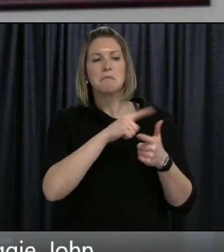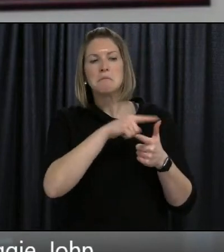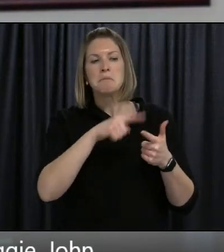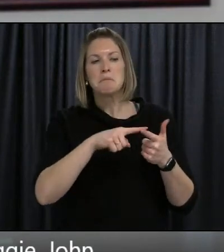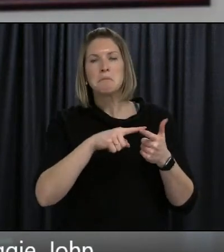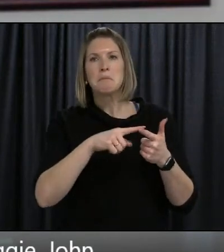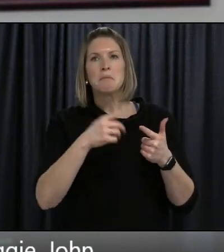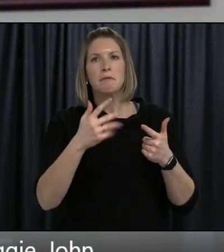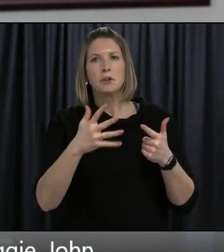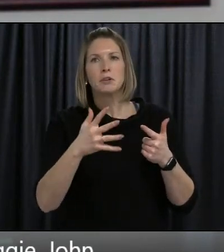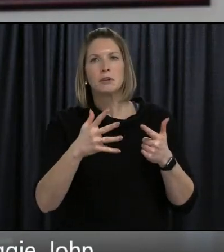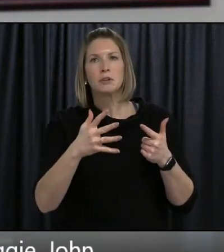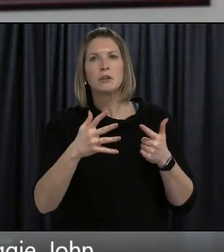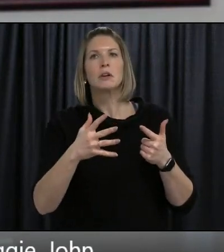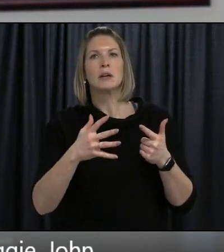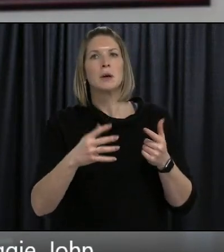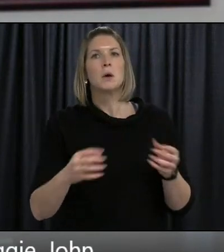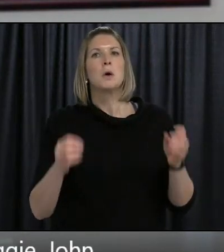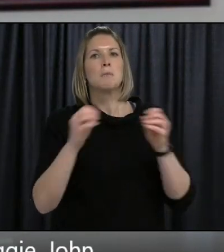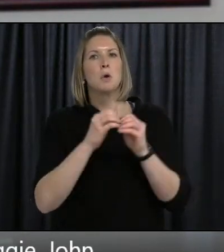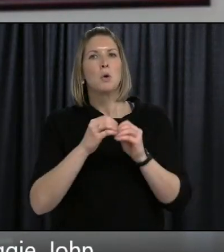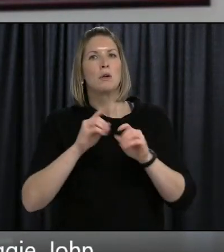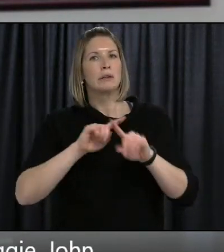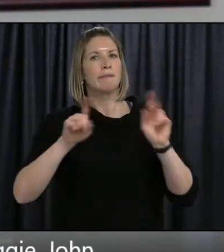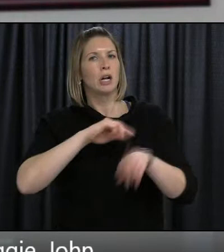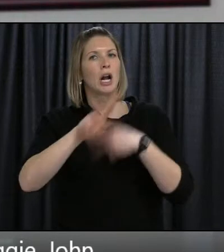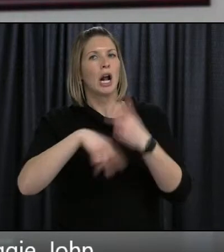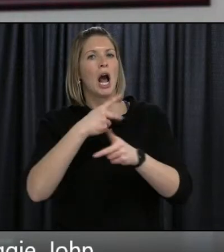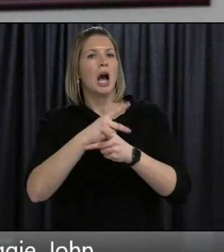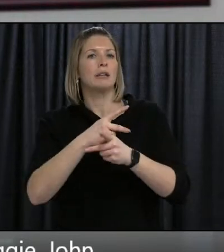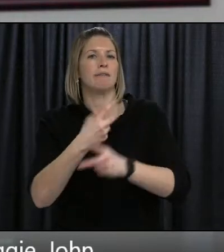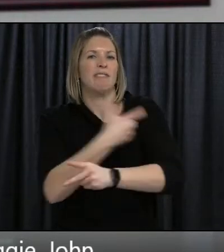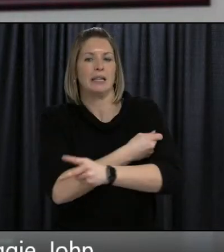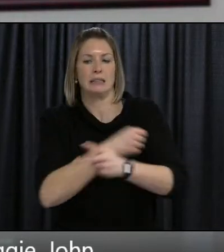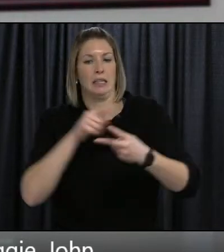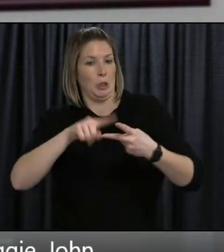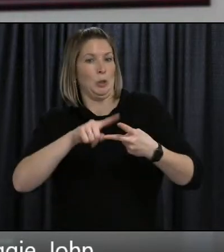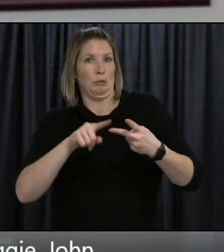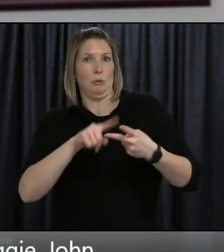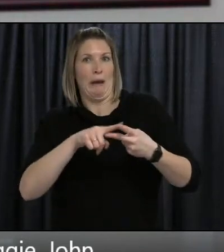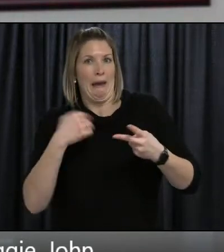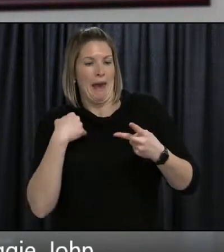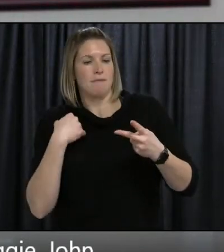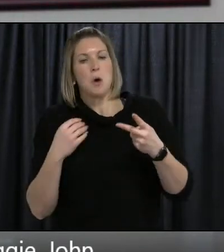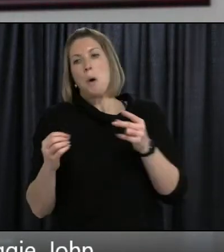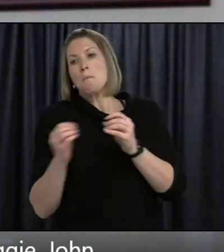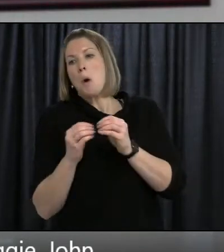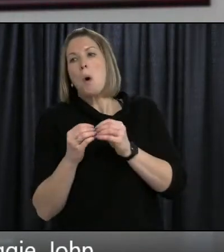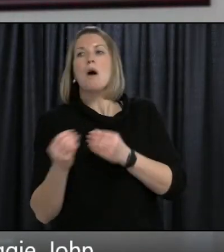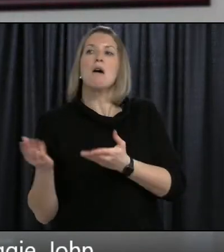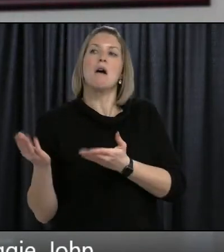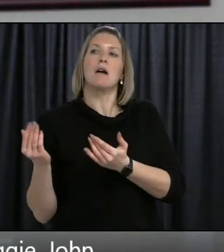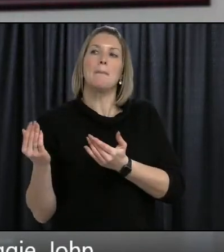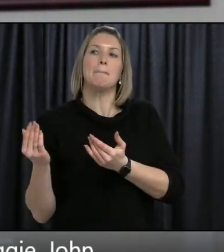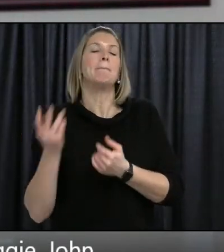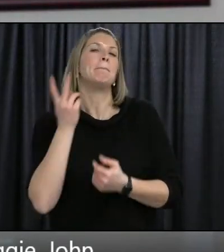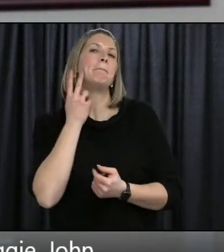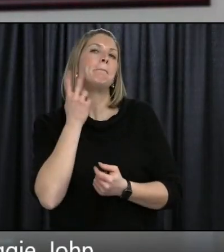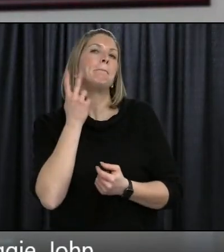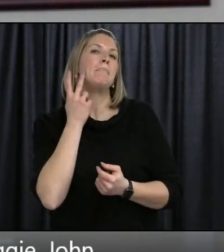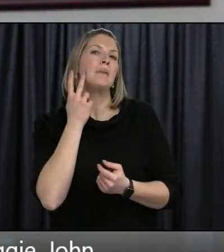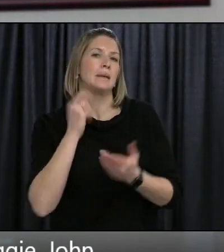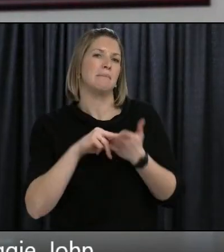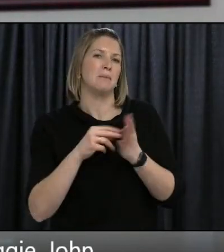things like that. So the short message for today is keep it up. You've done a great job over the holidays in following